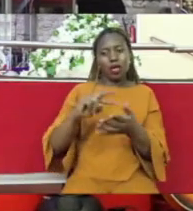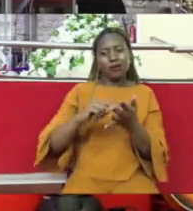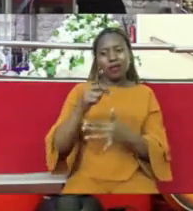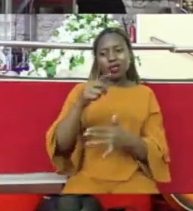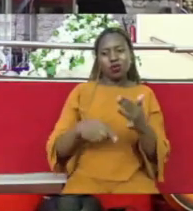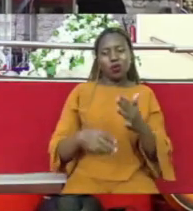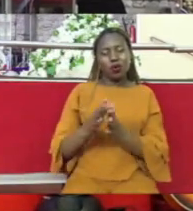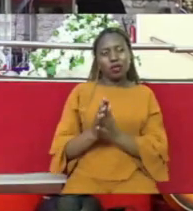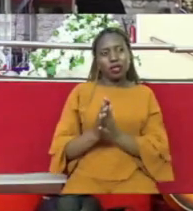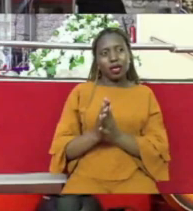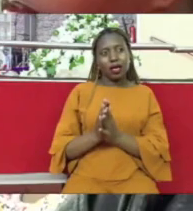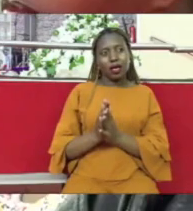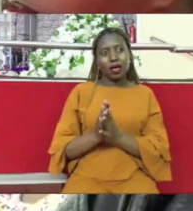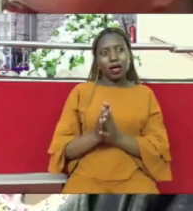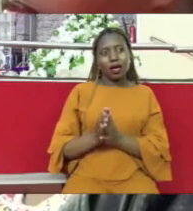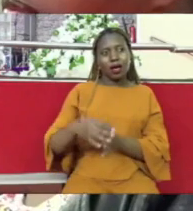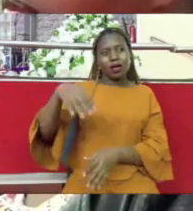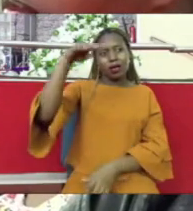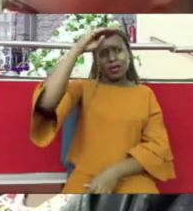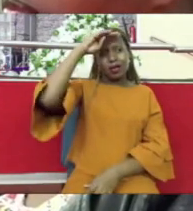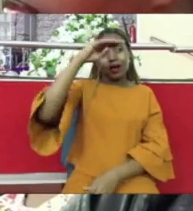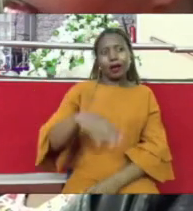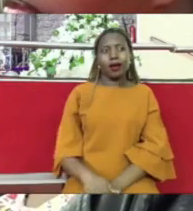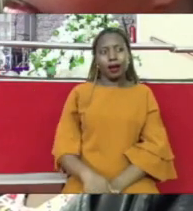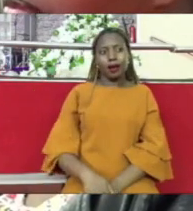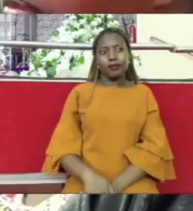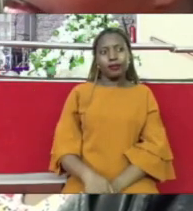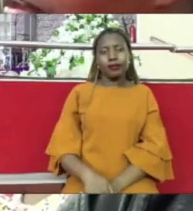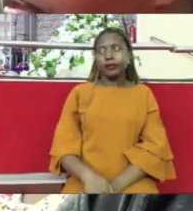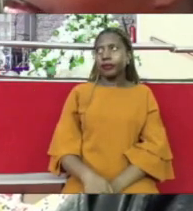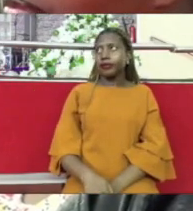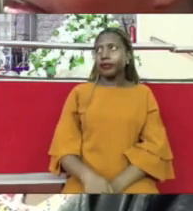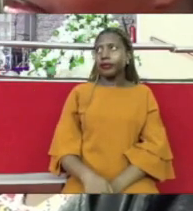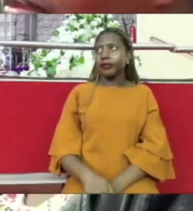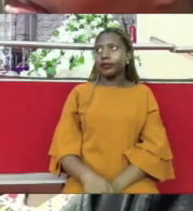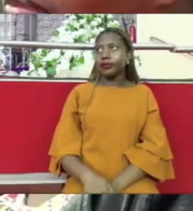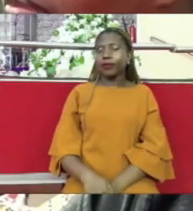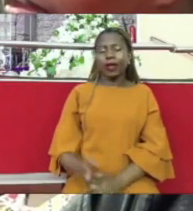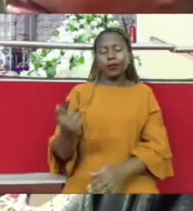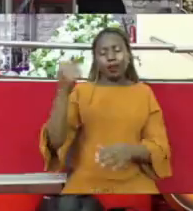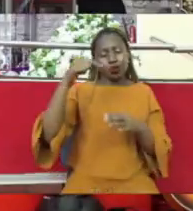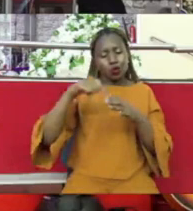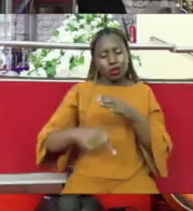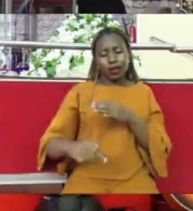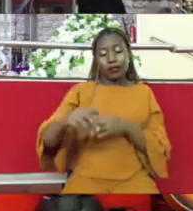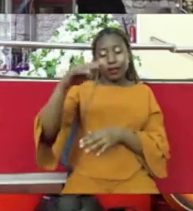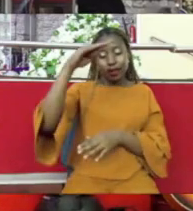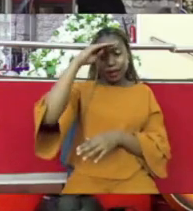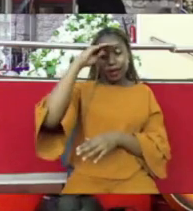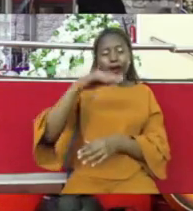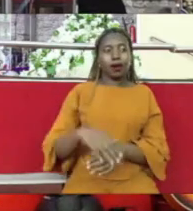Kihibrania lamaanisha drunken. Mlevi. Mm-hmm. Deeply drunk. Mtu ambaye amelewa